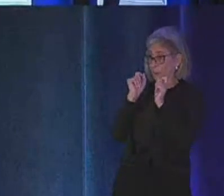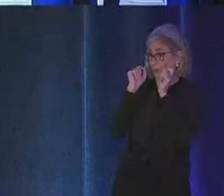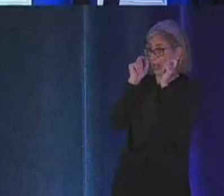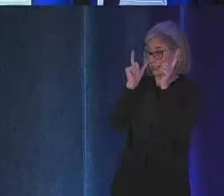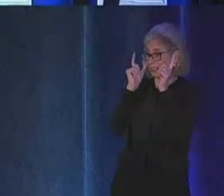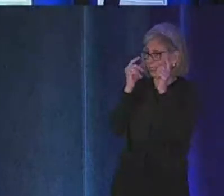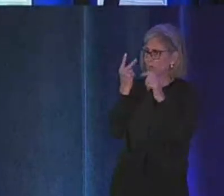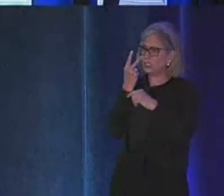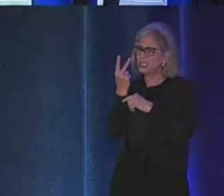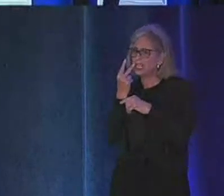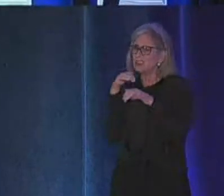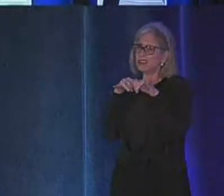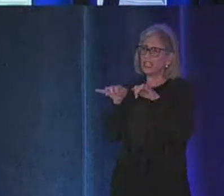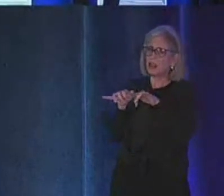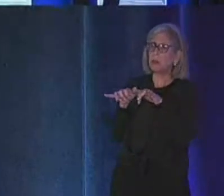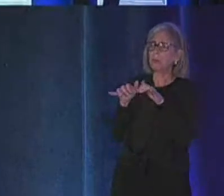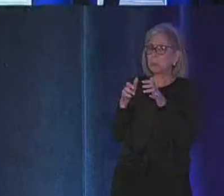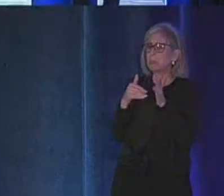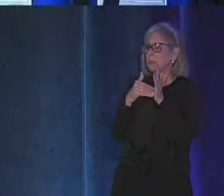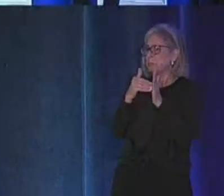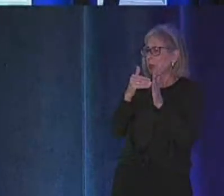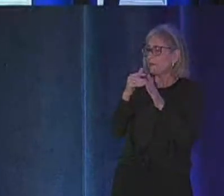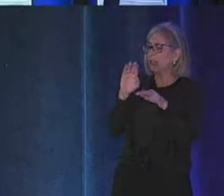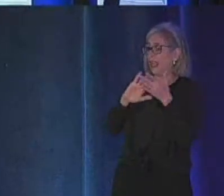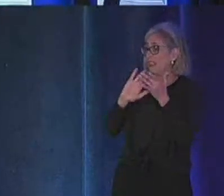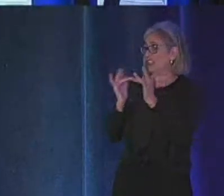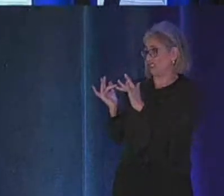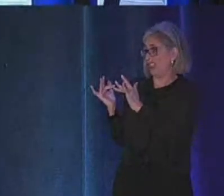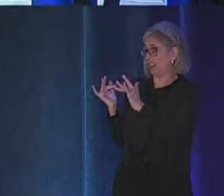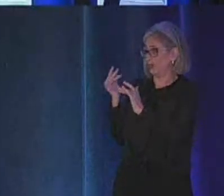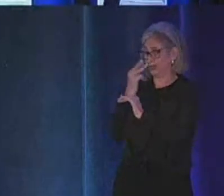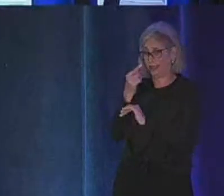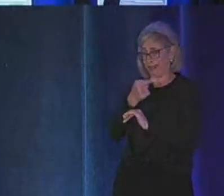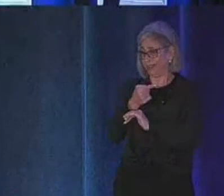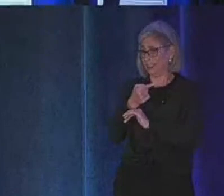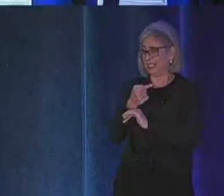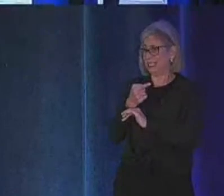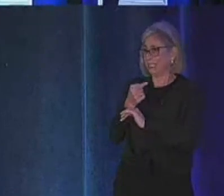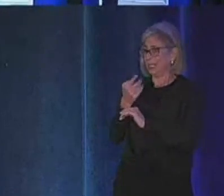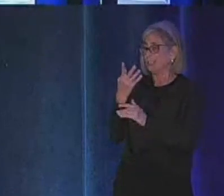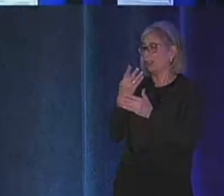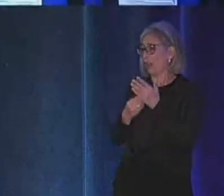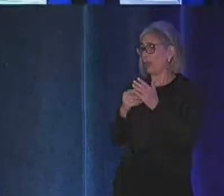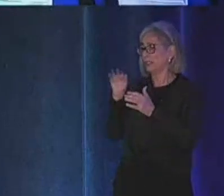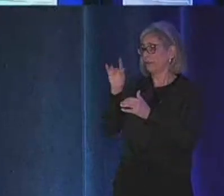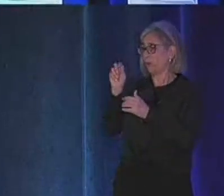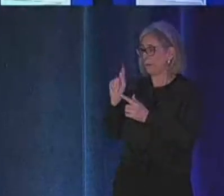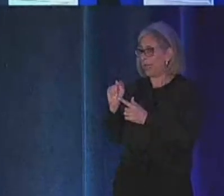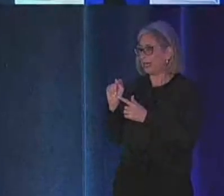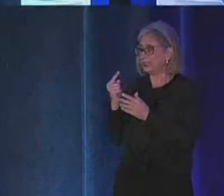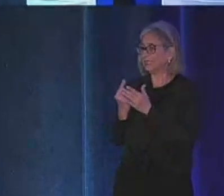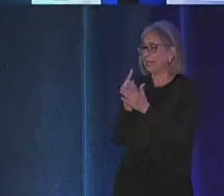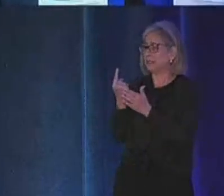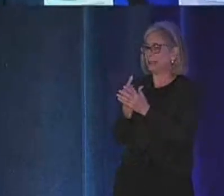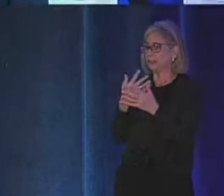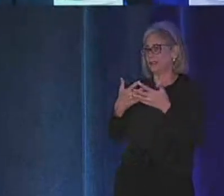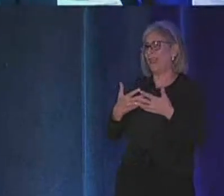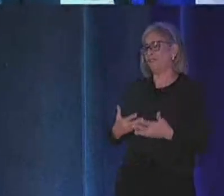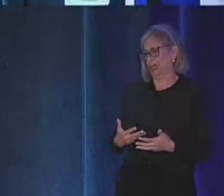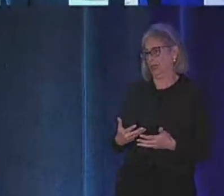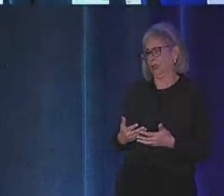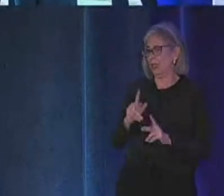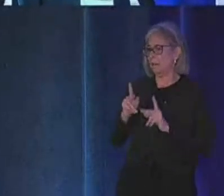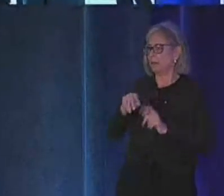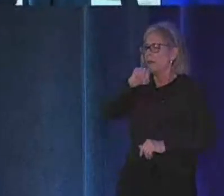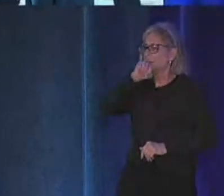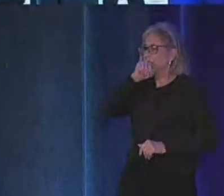Surprisingly, we still see a lot of it on the internet. It's a lossless format, which means it tends to be very heavy. People